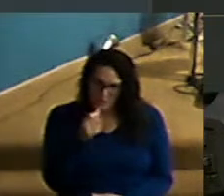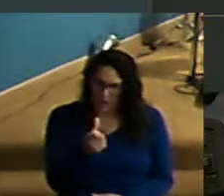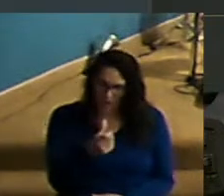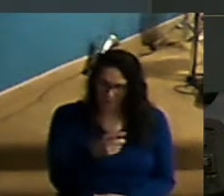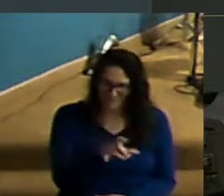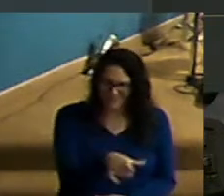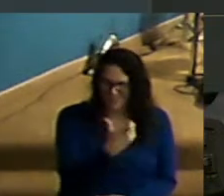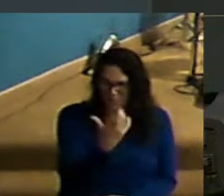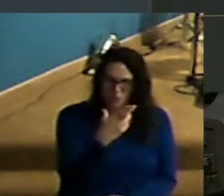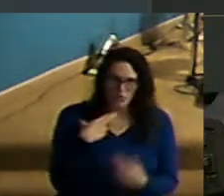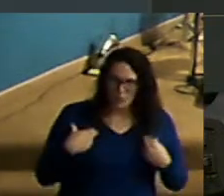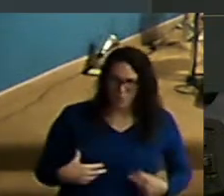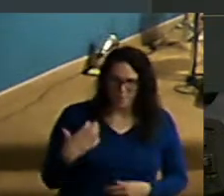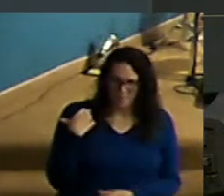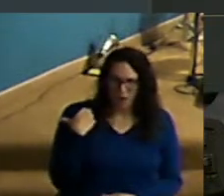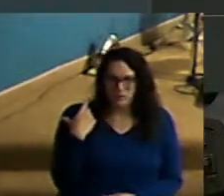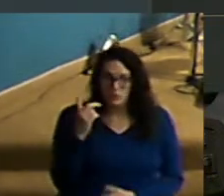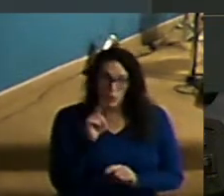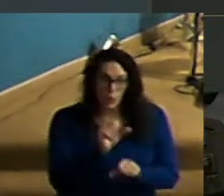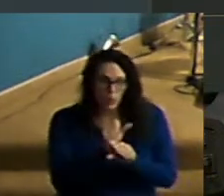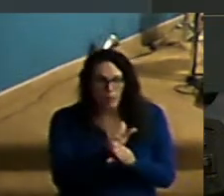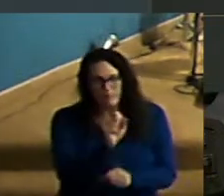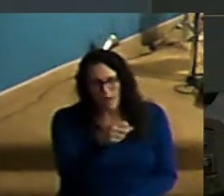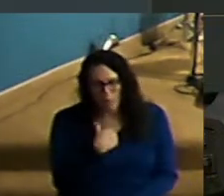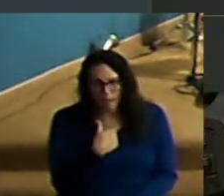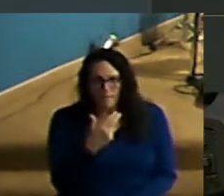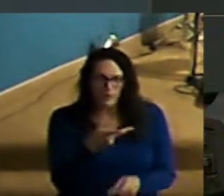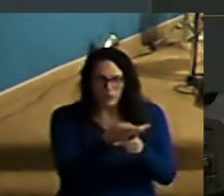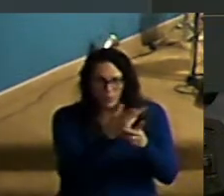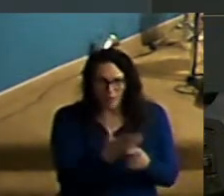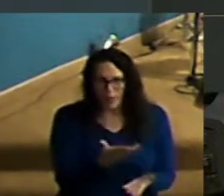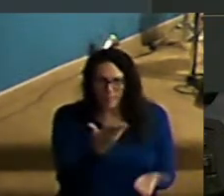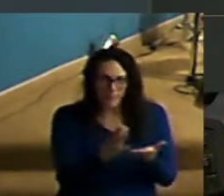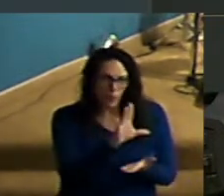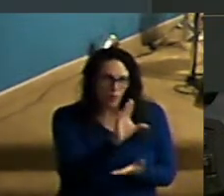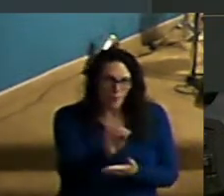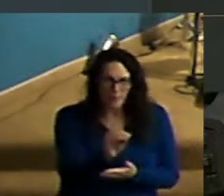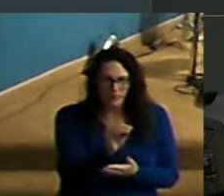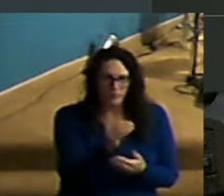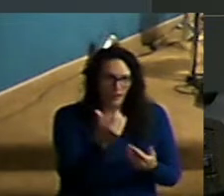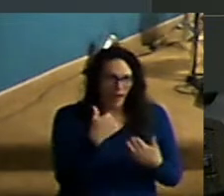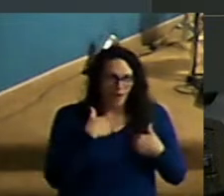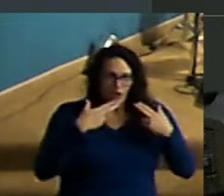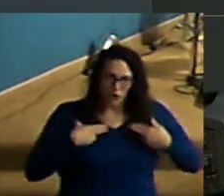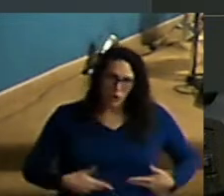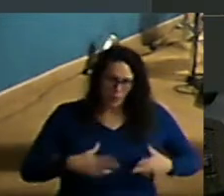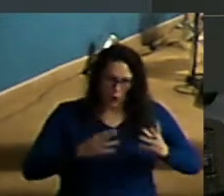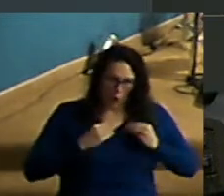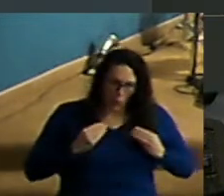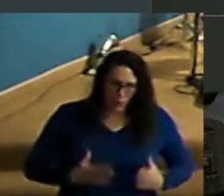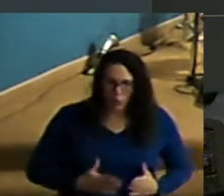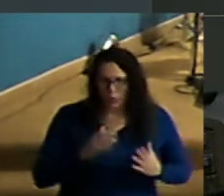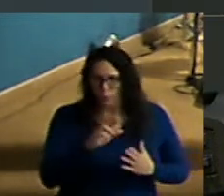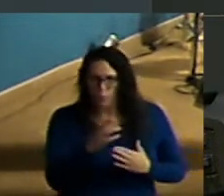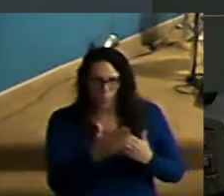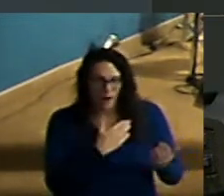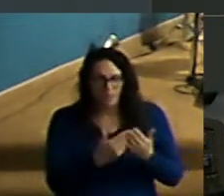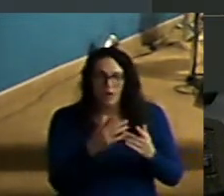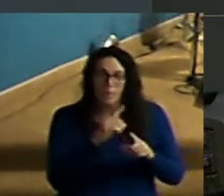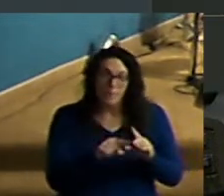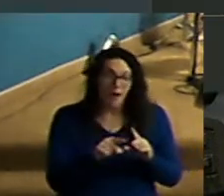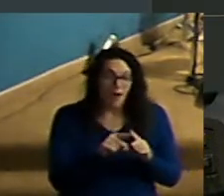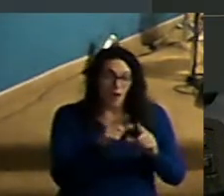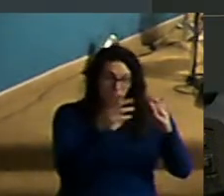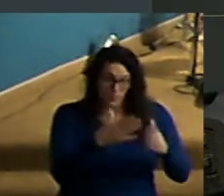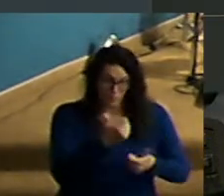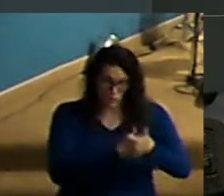Whenever you go off to work, yes, you have a supervisor. There is an owner of your company or business, but there's someone who is over them,